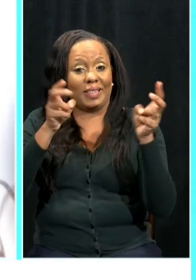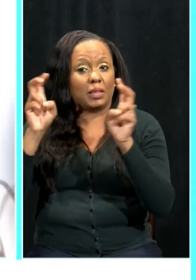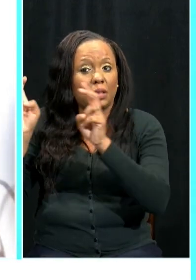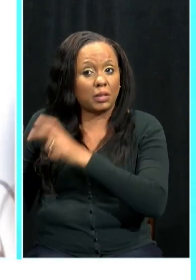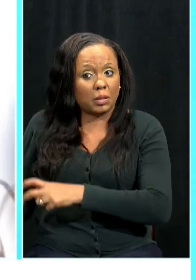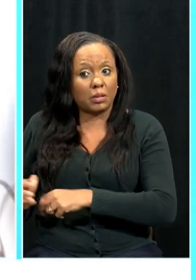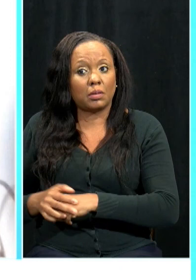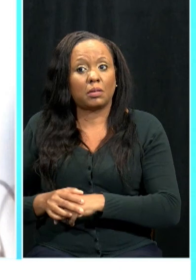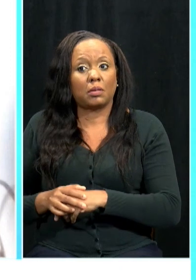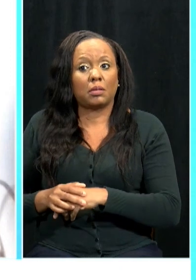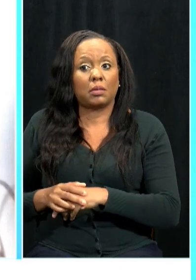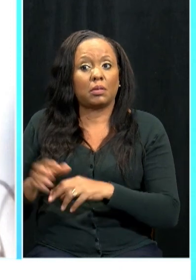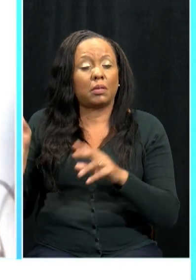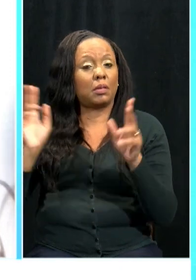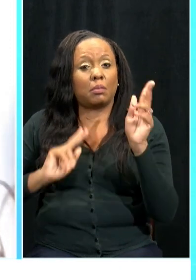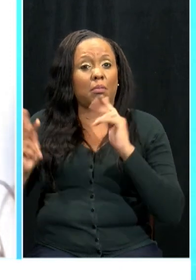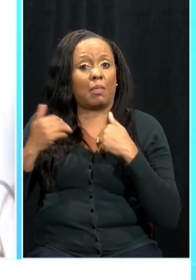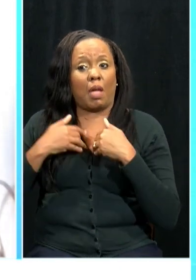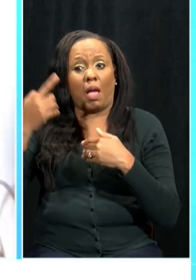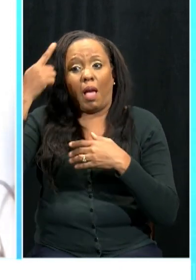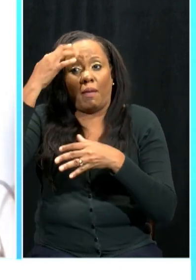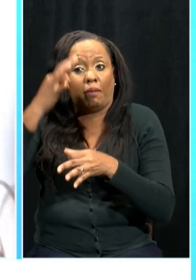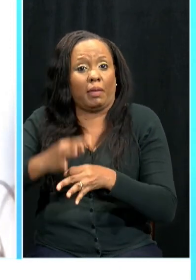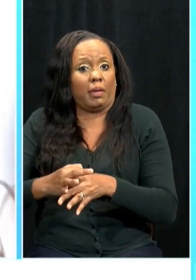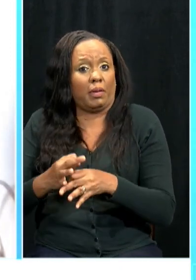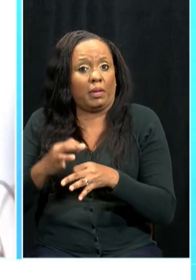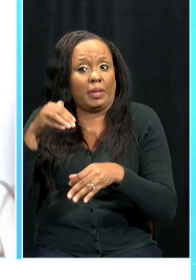the people have faith in them. They have all the